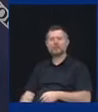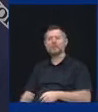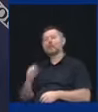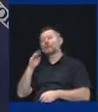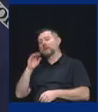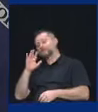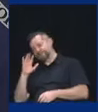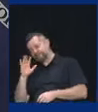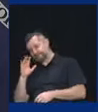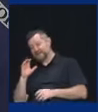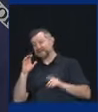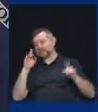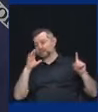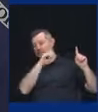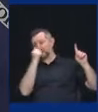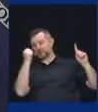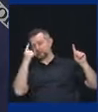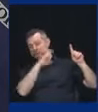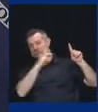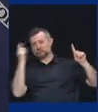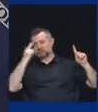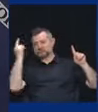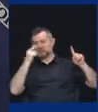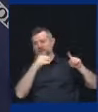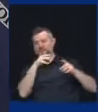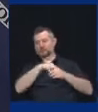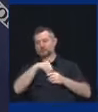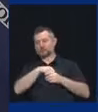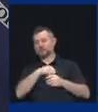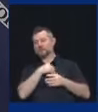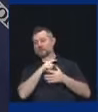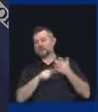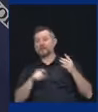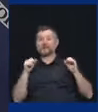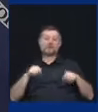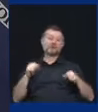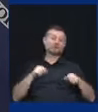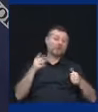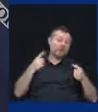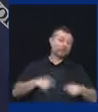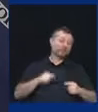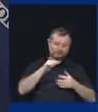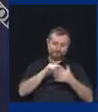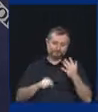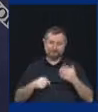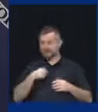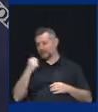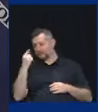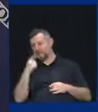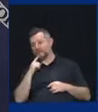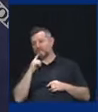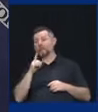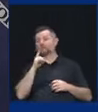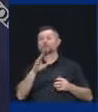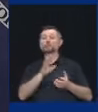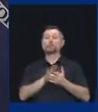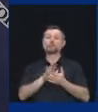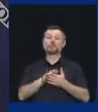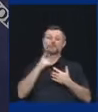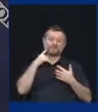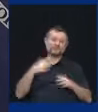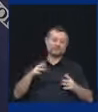the inside and the potential hazards on the inside. And there's only a couple of weeks left, Pete, so we don't